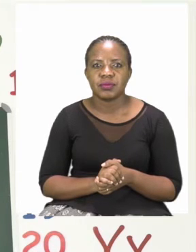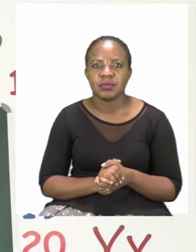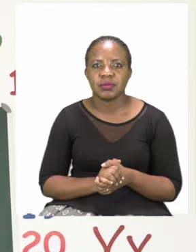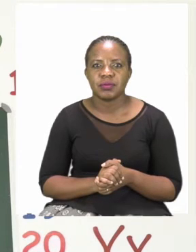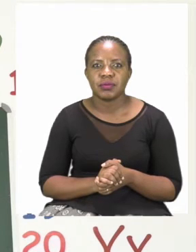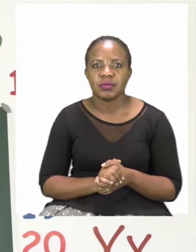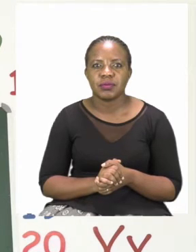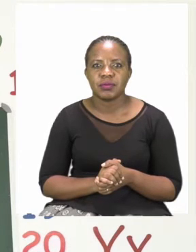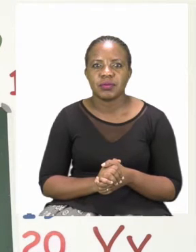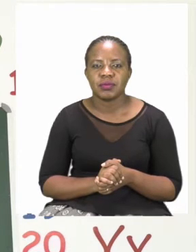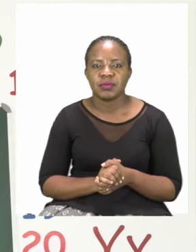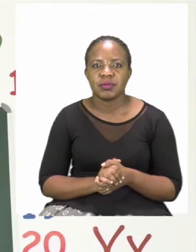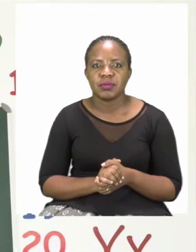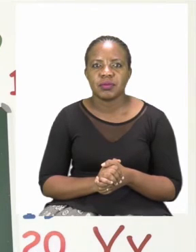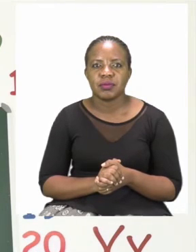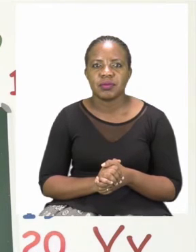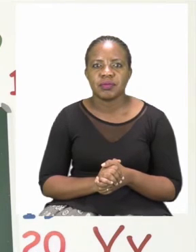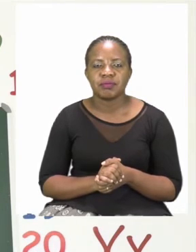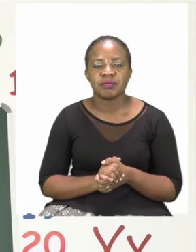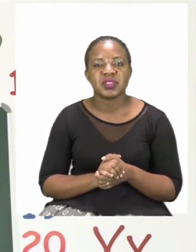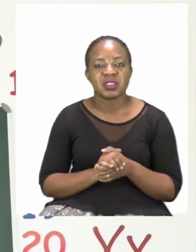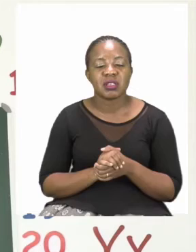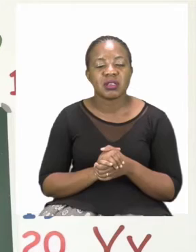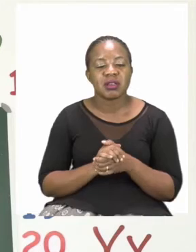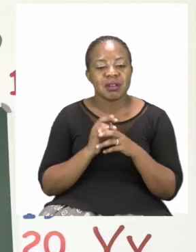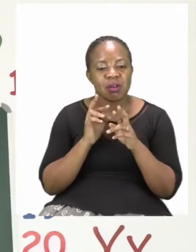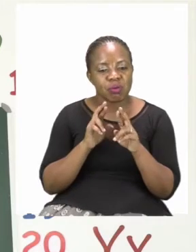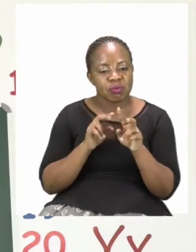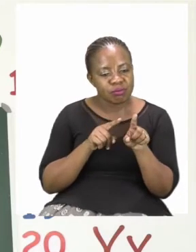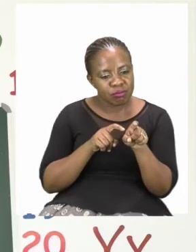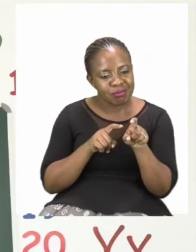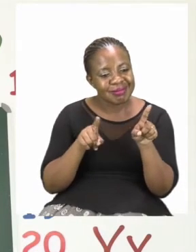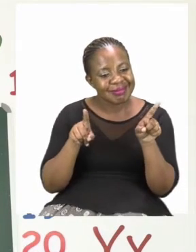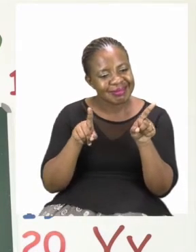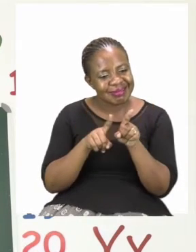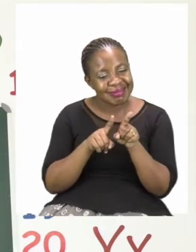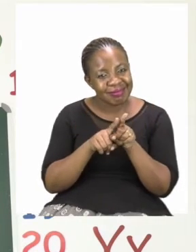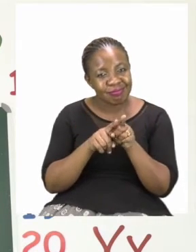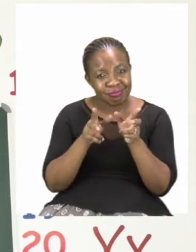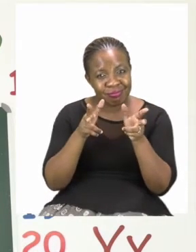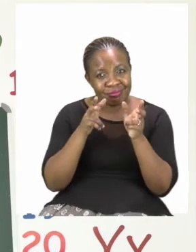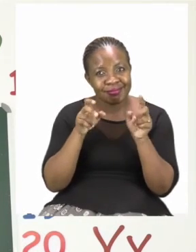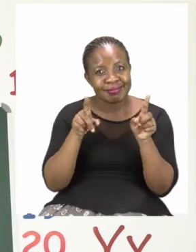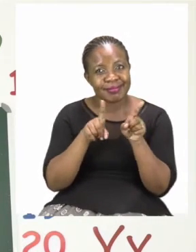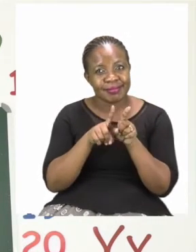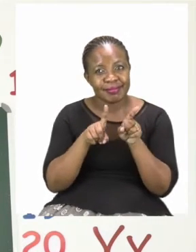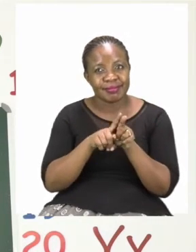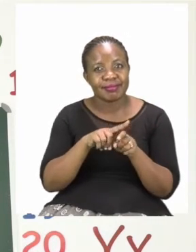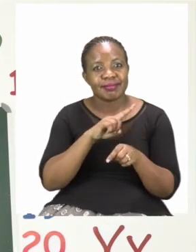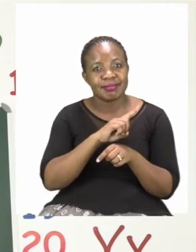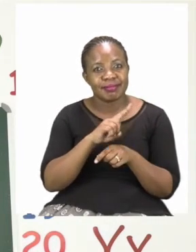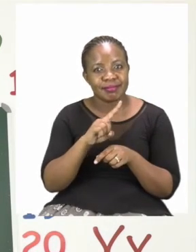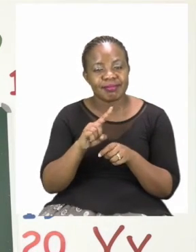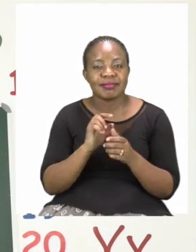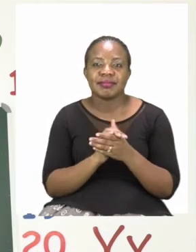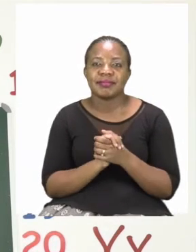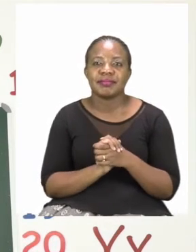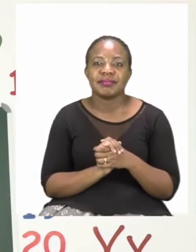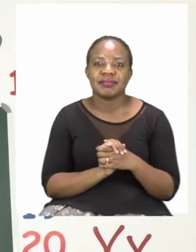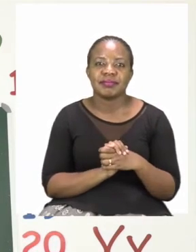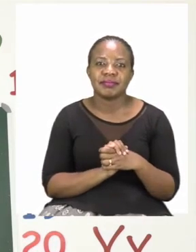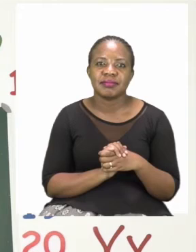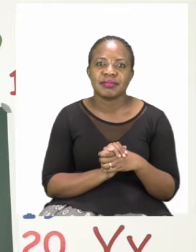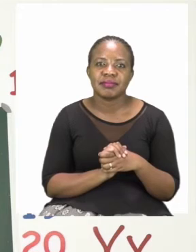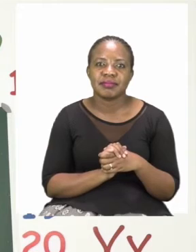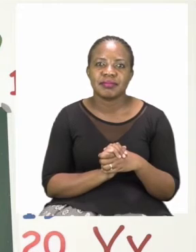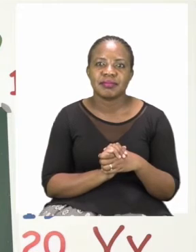I hope you are following, boys and girls. I'm crossing out one here and I'm going to my last traditional